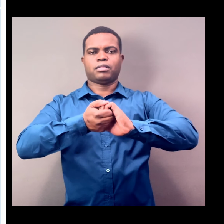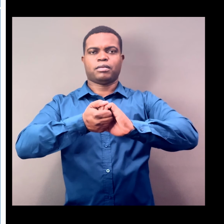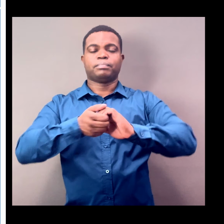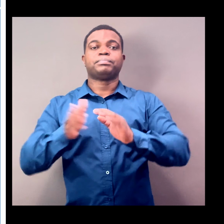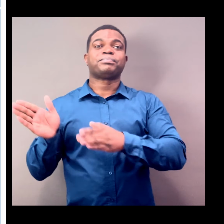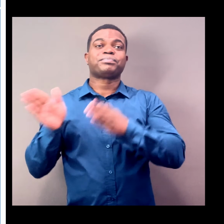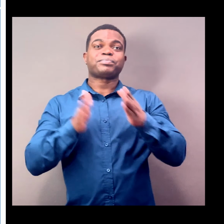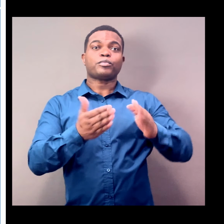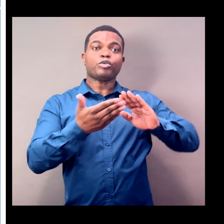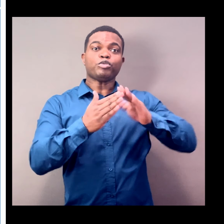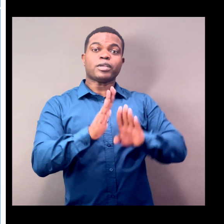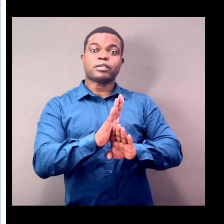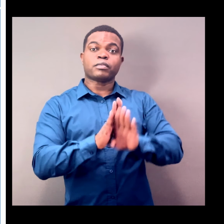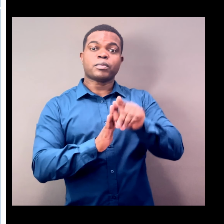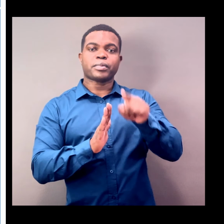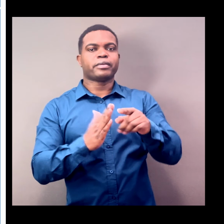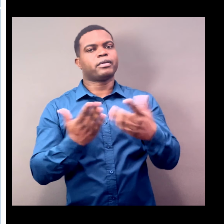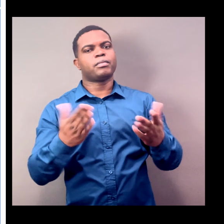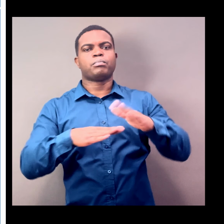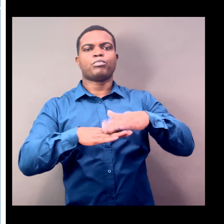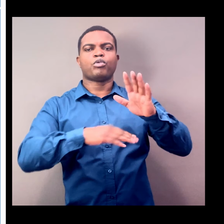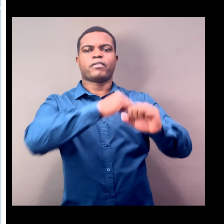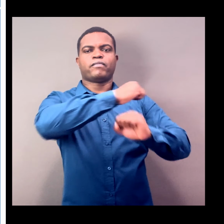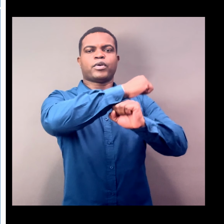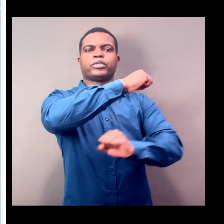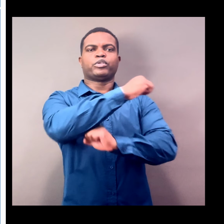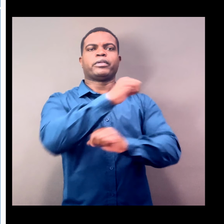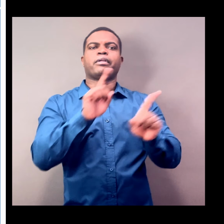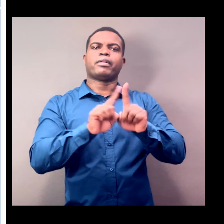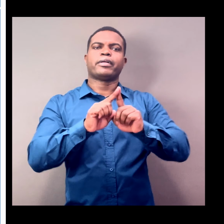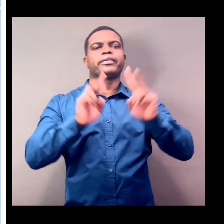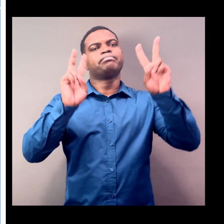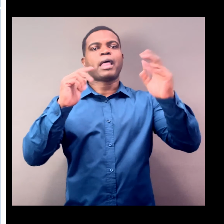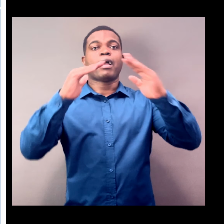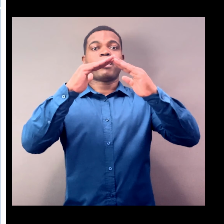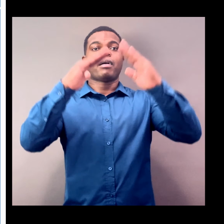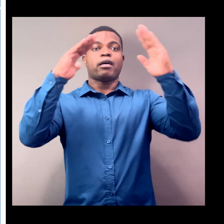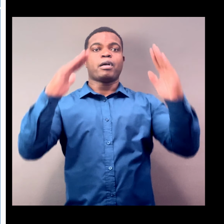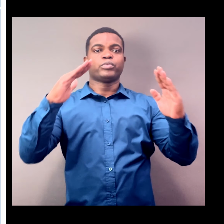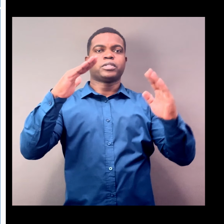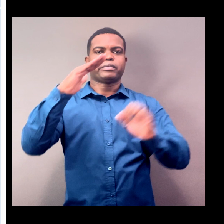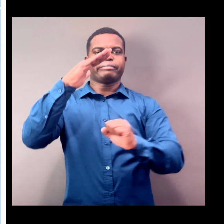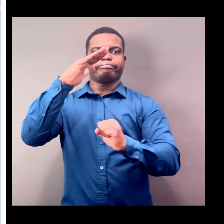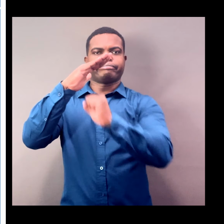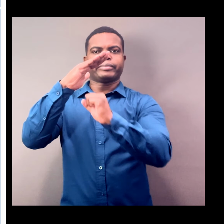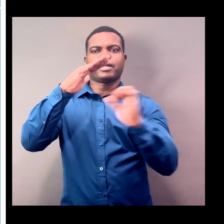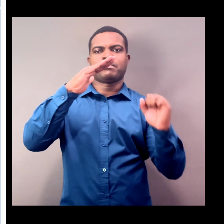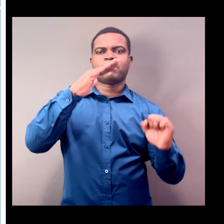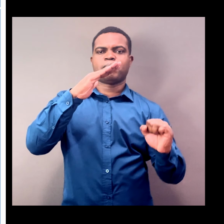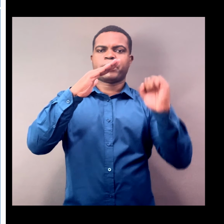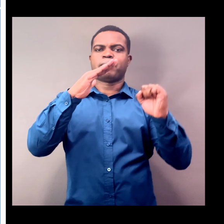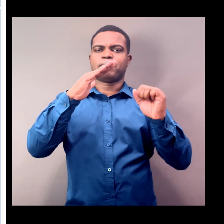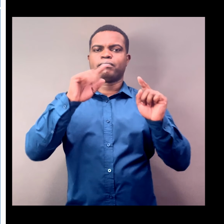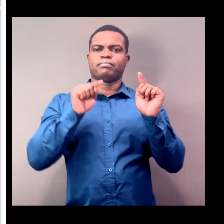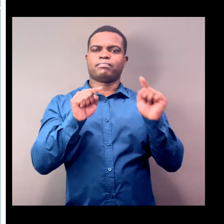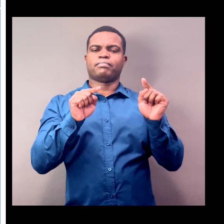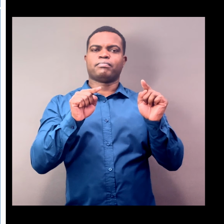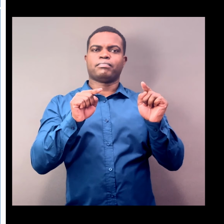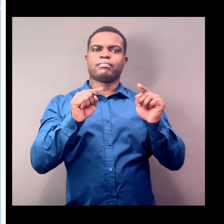Whereas community development is like building a strong foundation for a house. It's